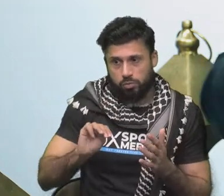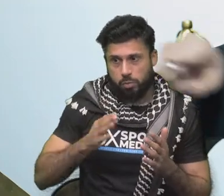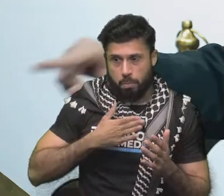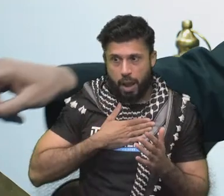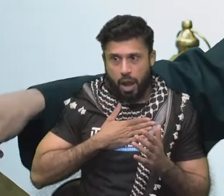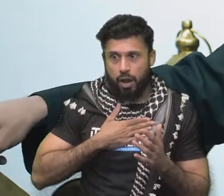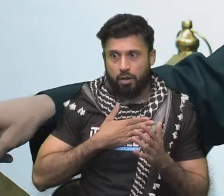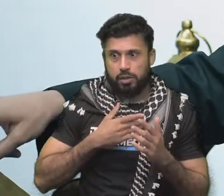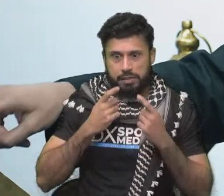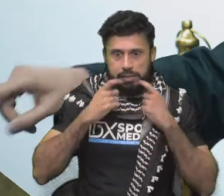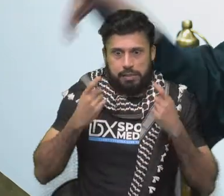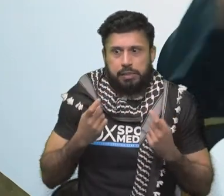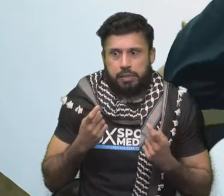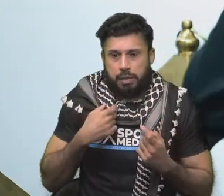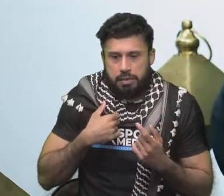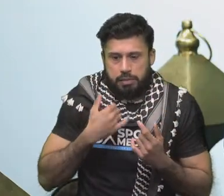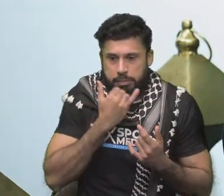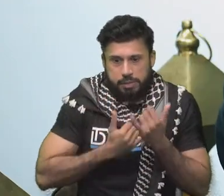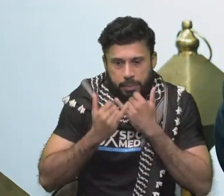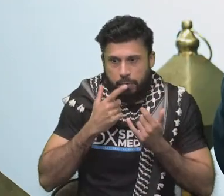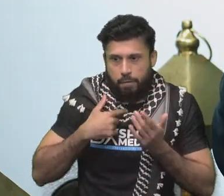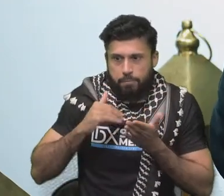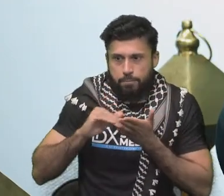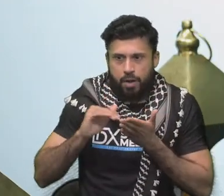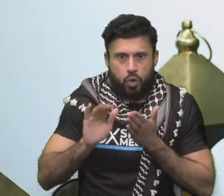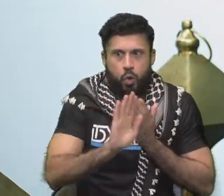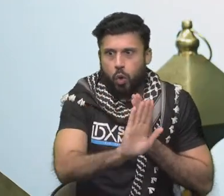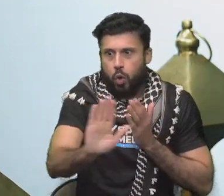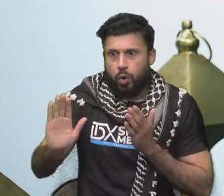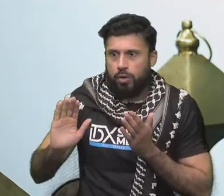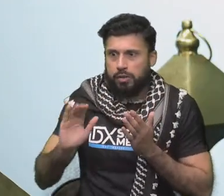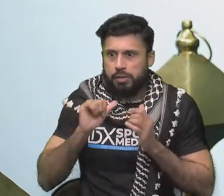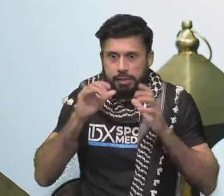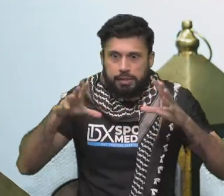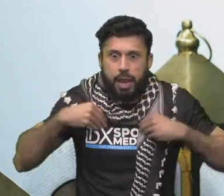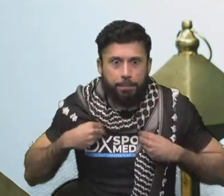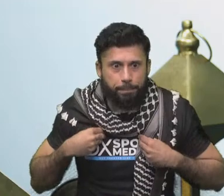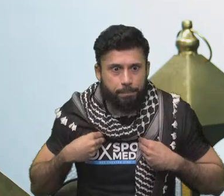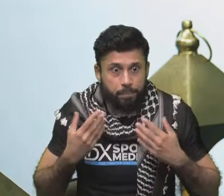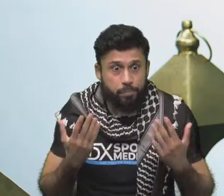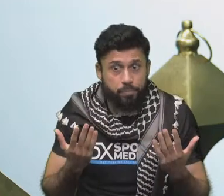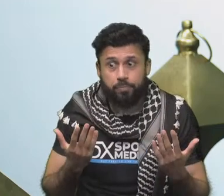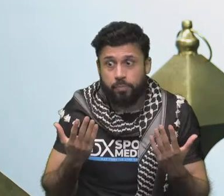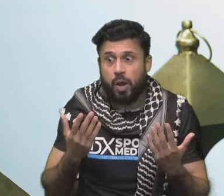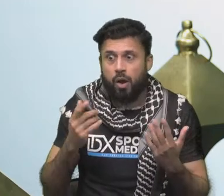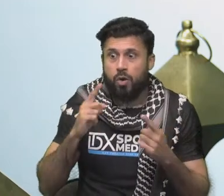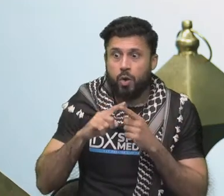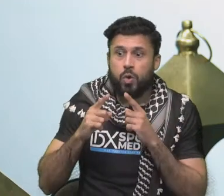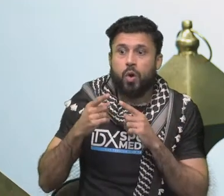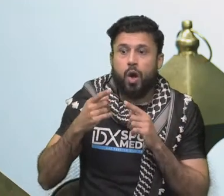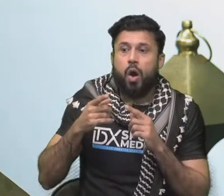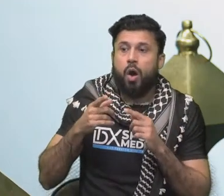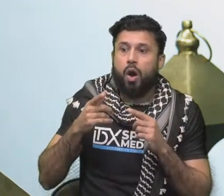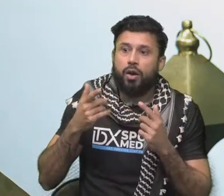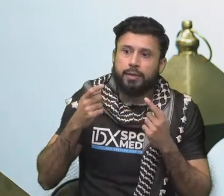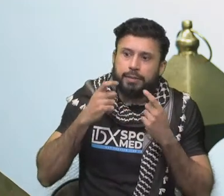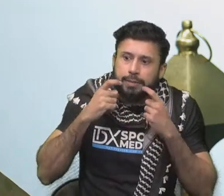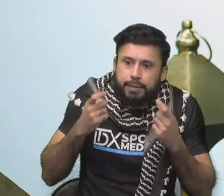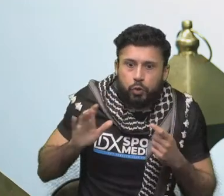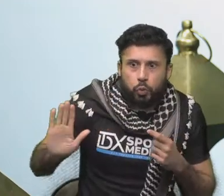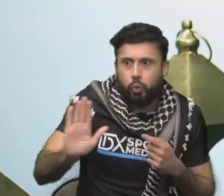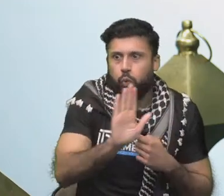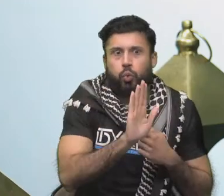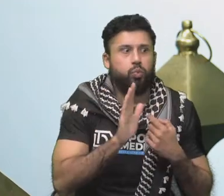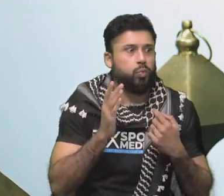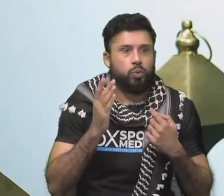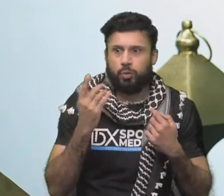redeemable, not your sin is acceptable. We've got to have that paradigm shift, because otherwise we use the names of Allah subhanahu wa ta'ala so